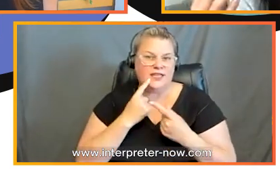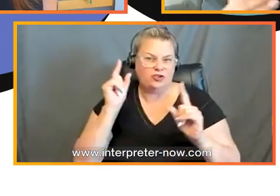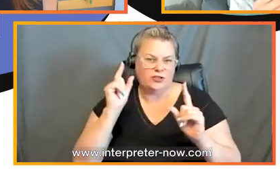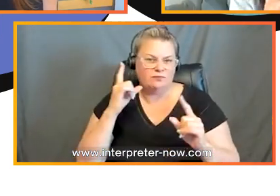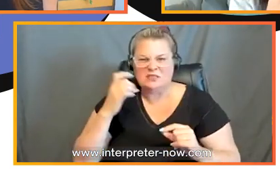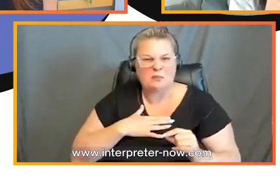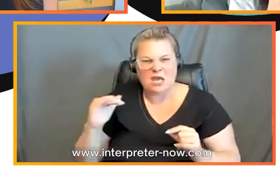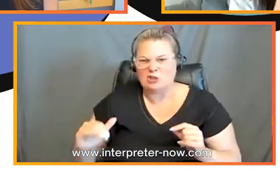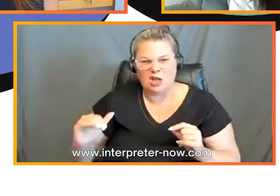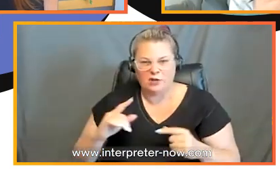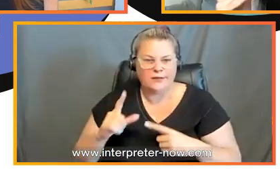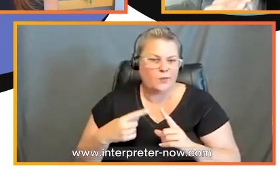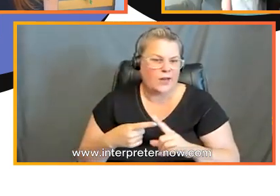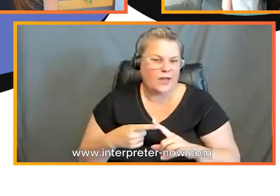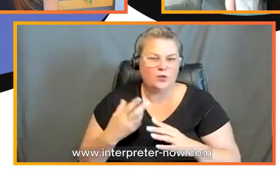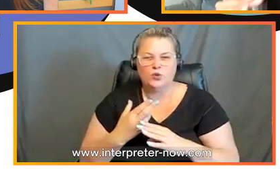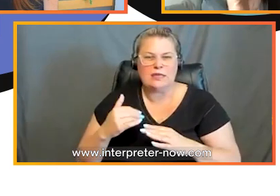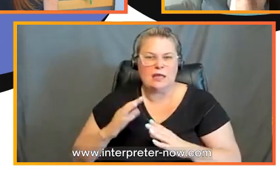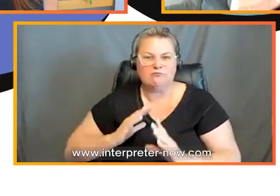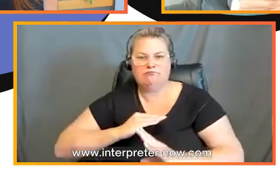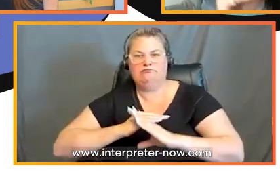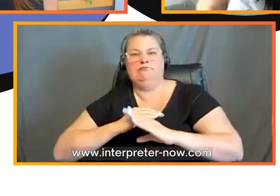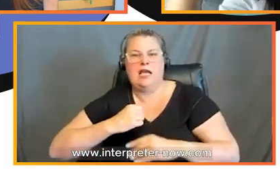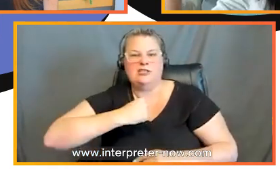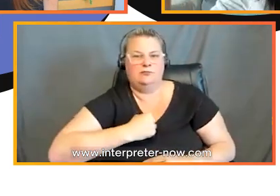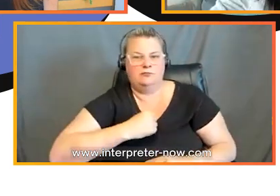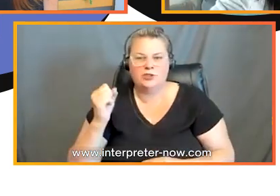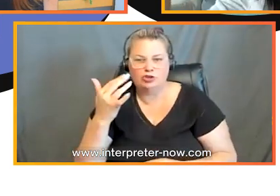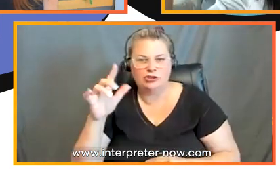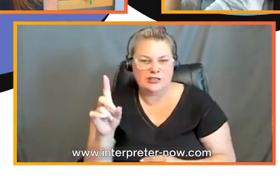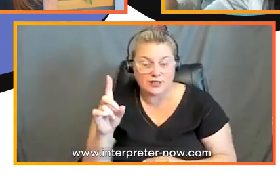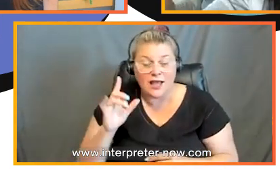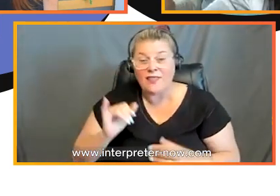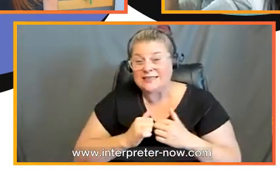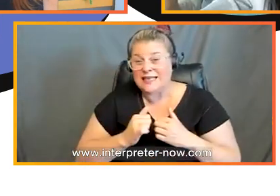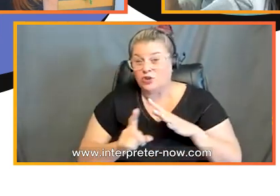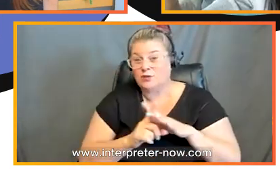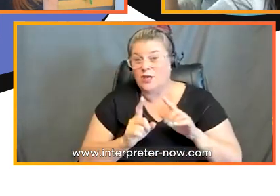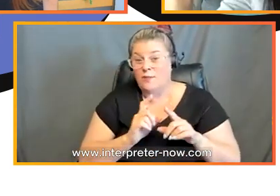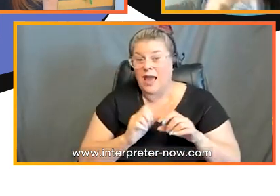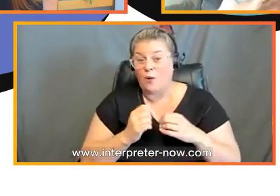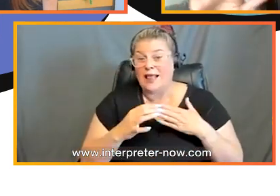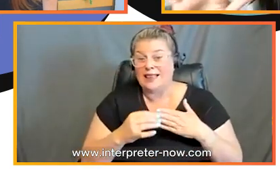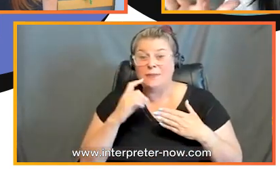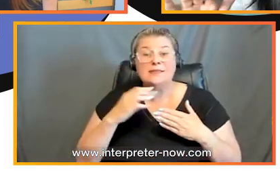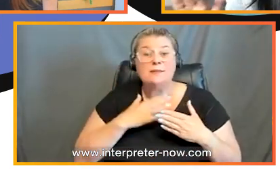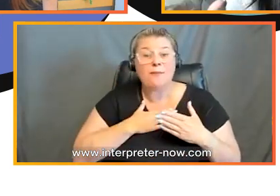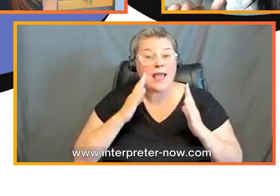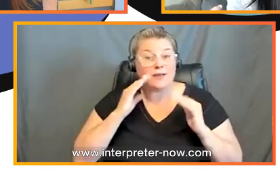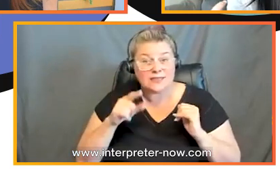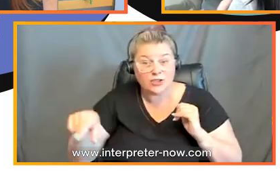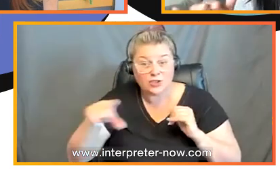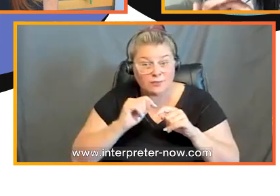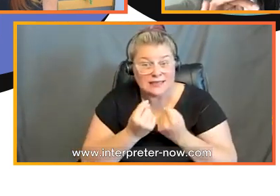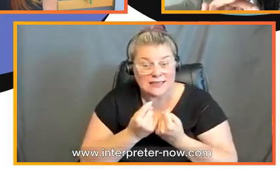a shield. It shows up in how I lead because my expectations of my team members is also really high. And on the surface, it doesn't